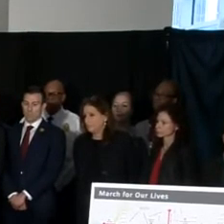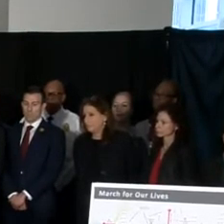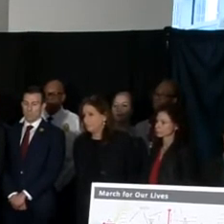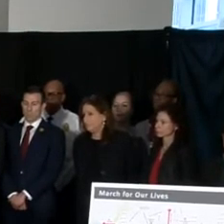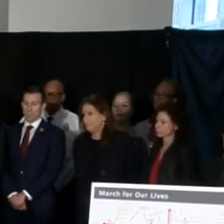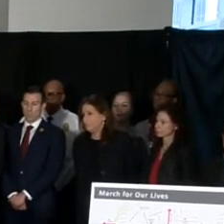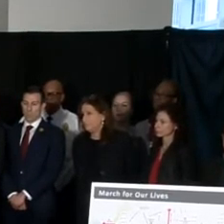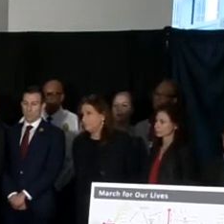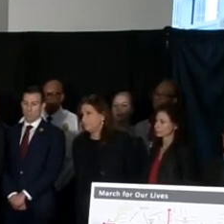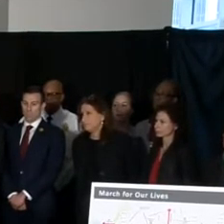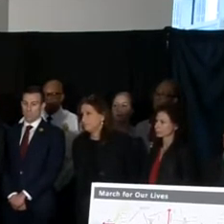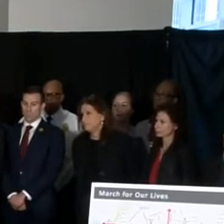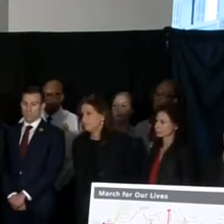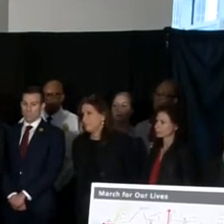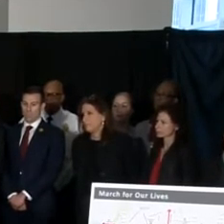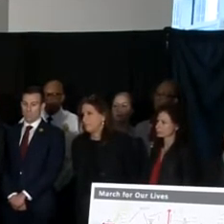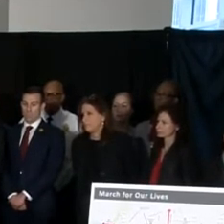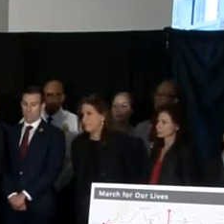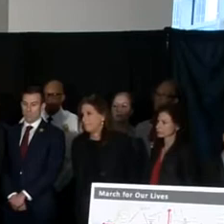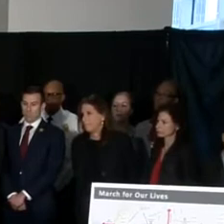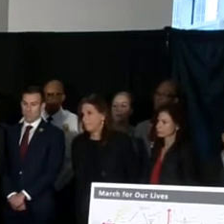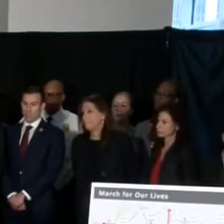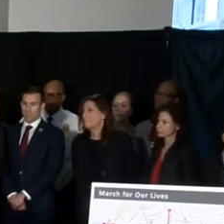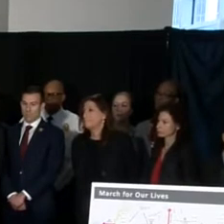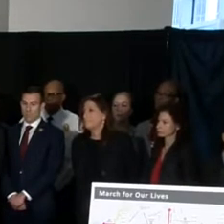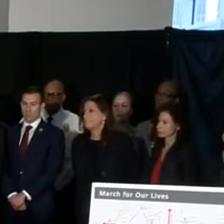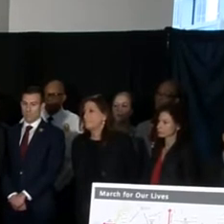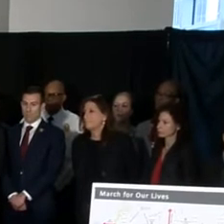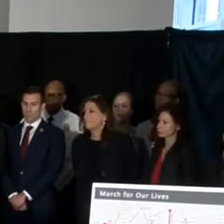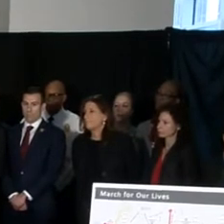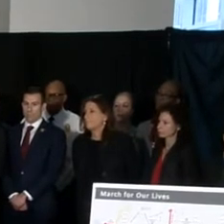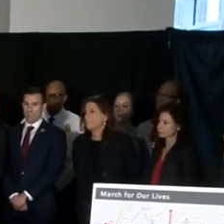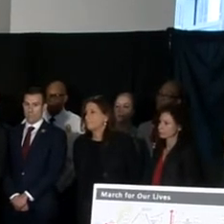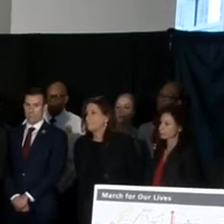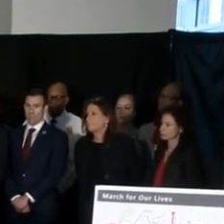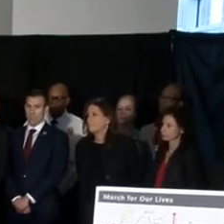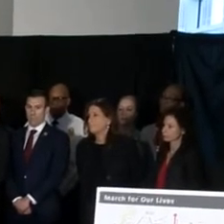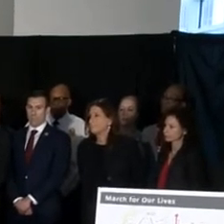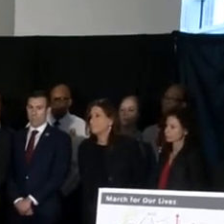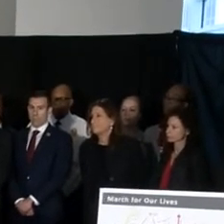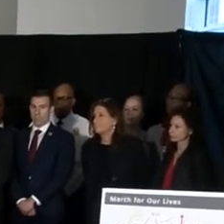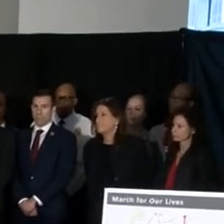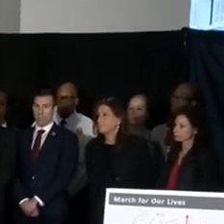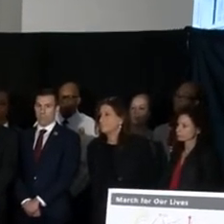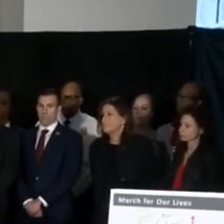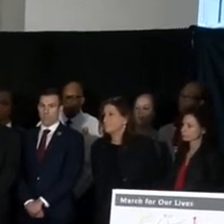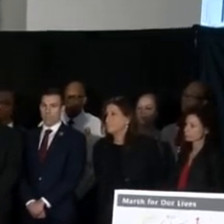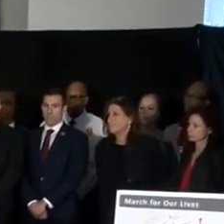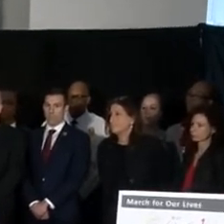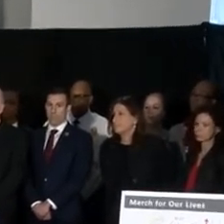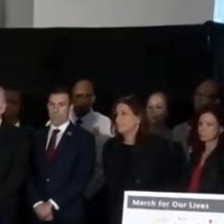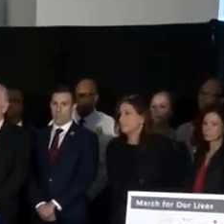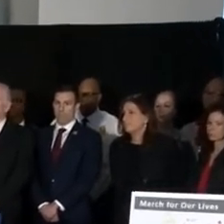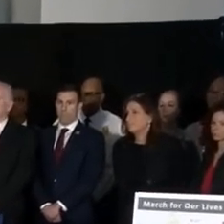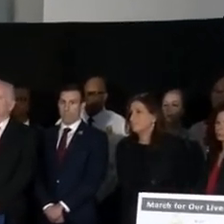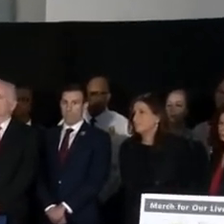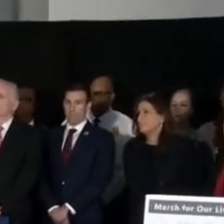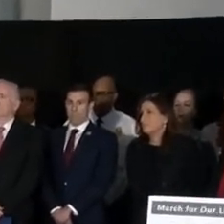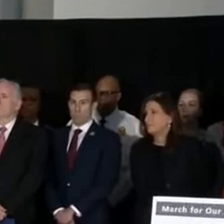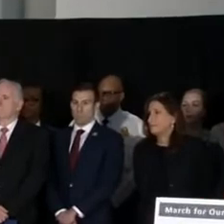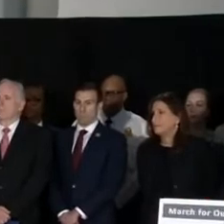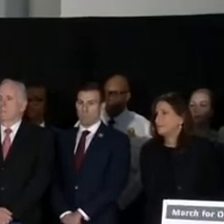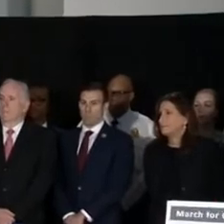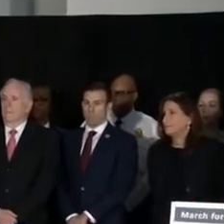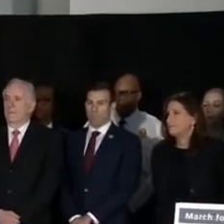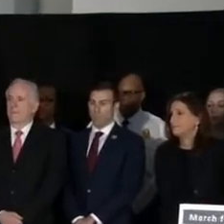hear from shortly. I want to ask all members of the media to help us inform all